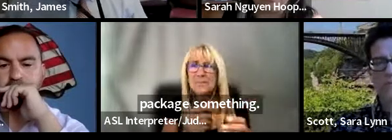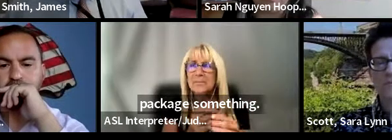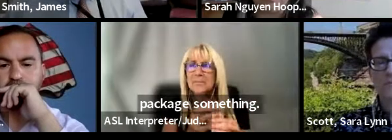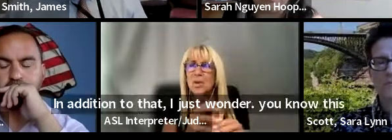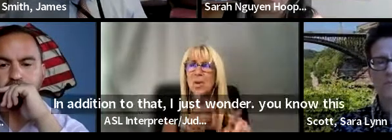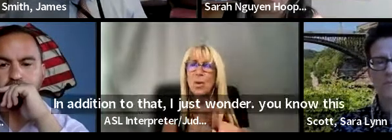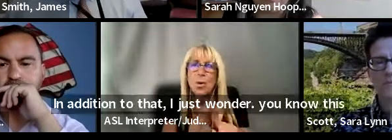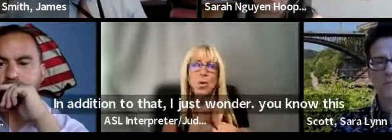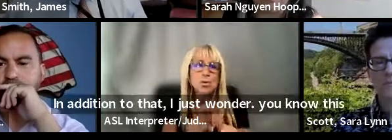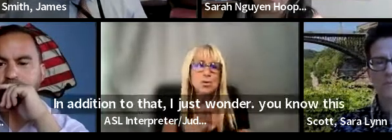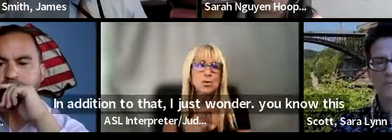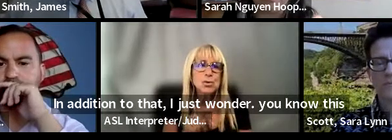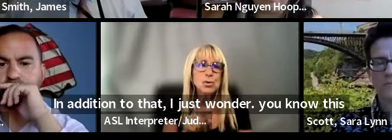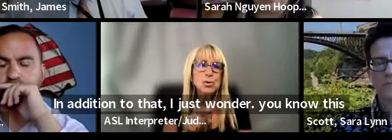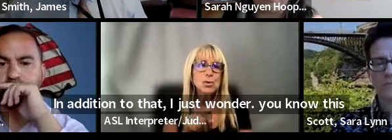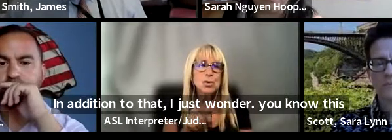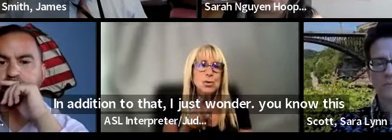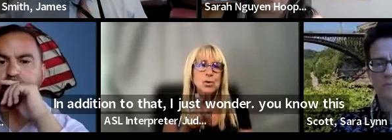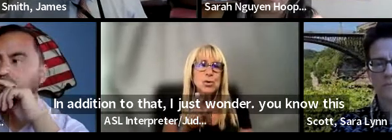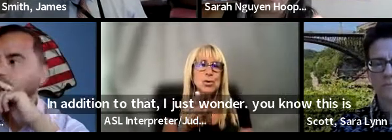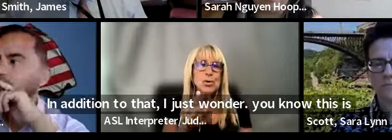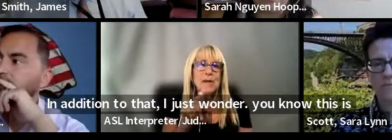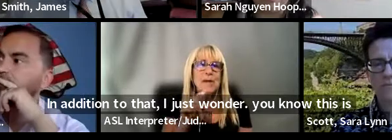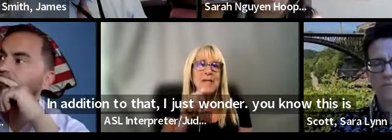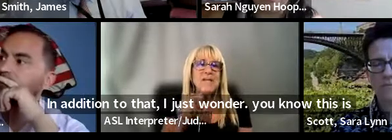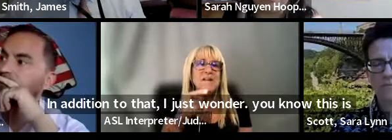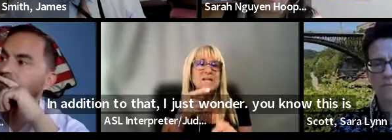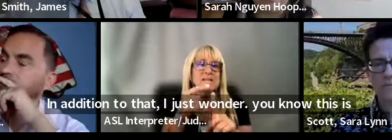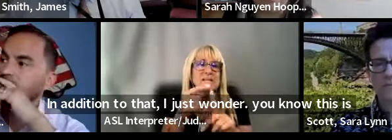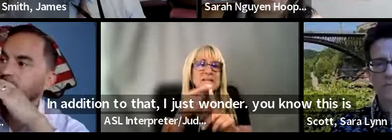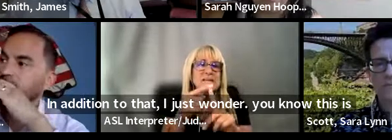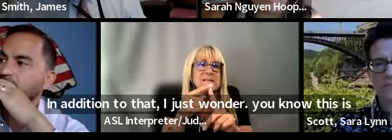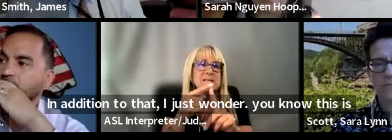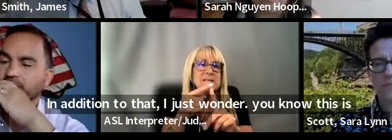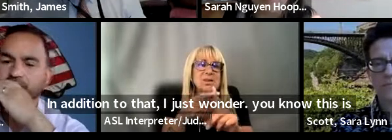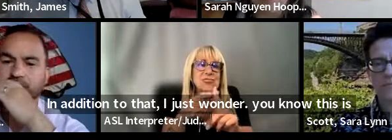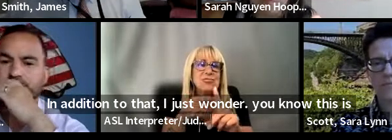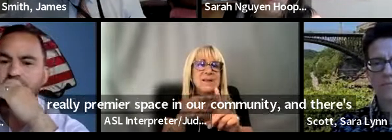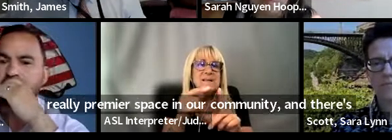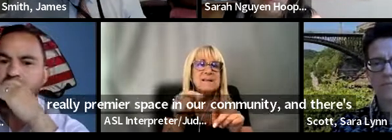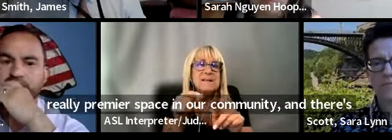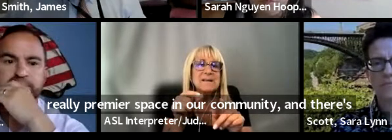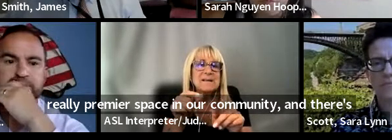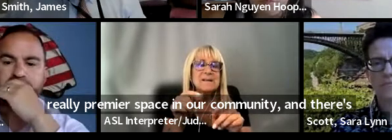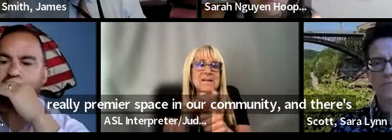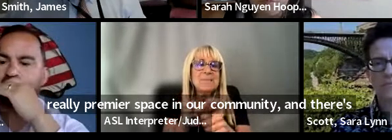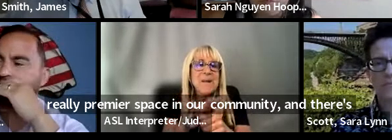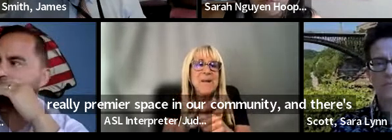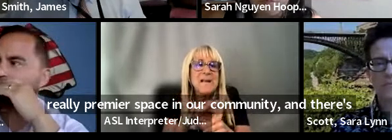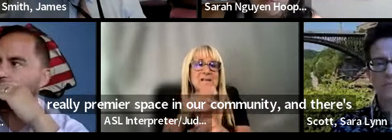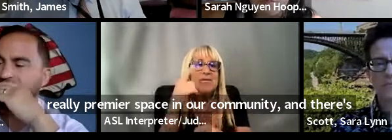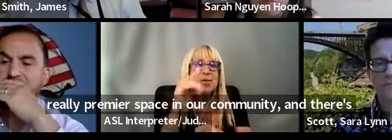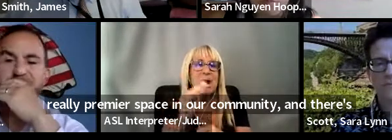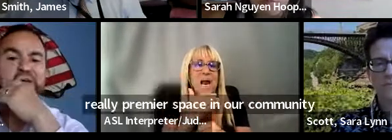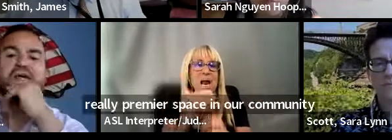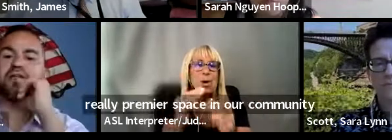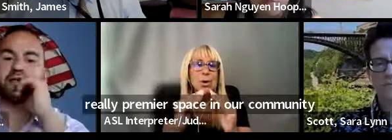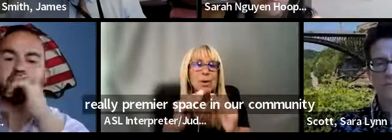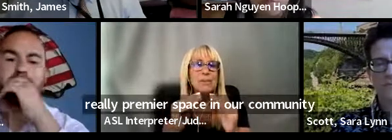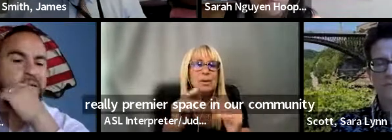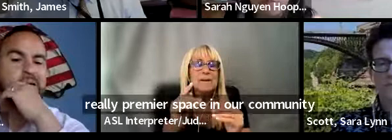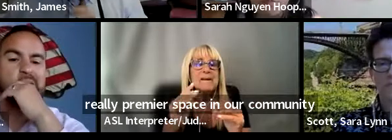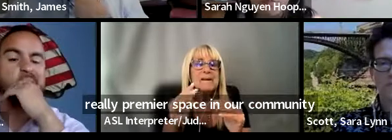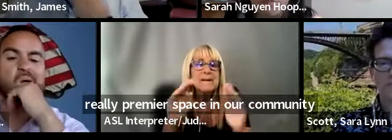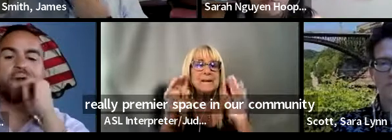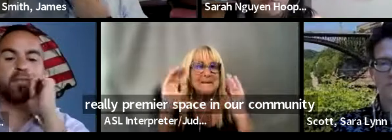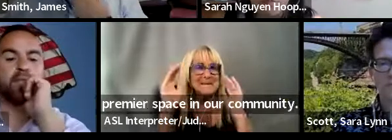this is really premier space in our community. And there's certainly a similar conversation that we were talking